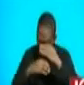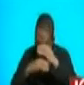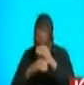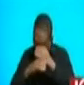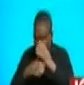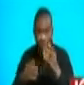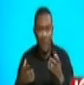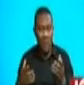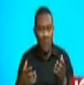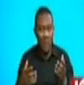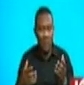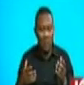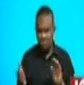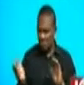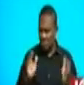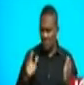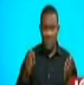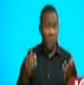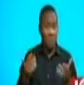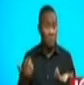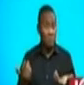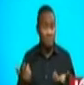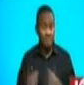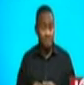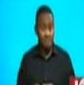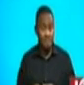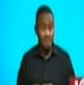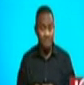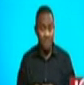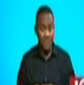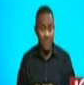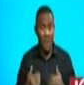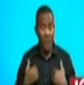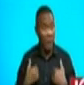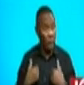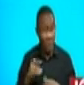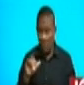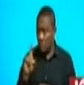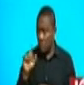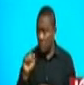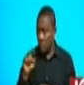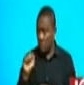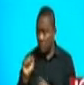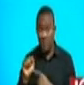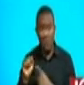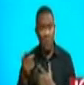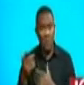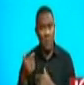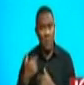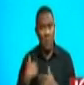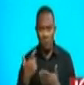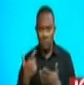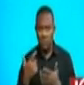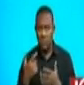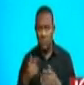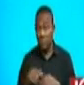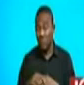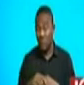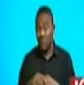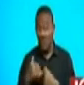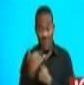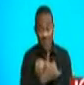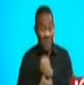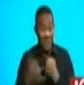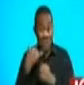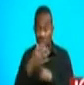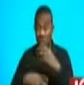capita, Ghana is, on the basis of the available data we have, Ghana is in the top 20 of countries in